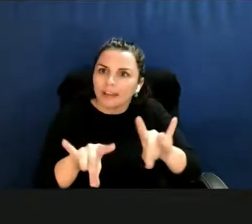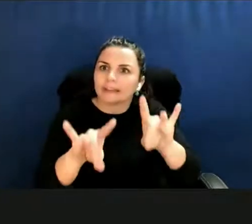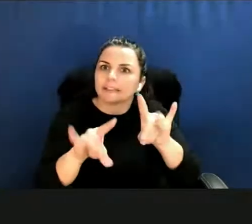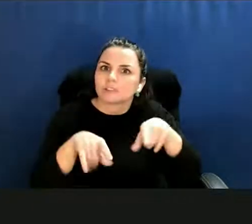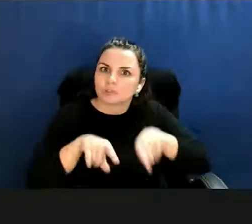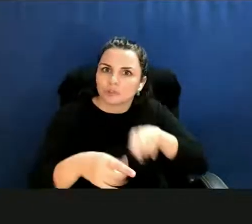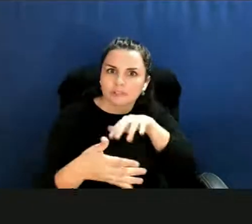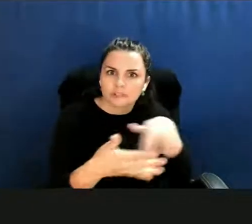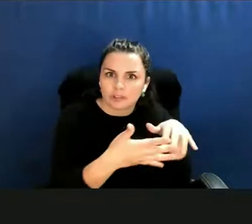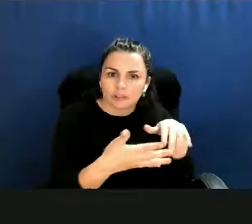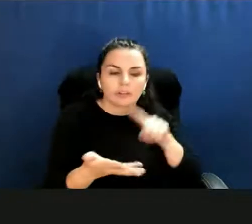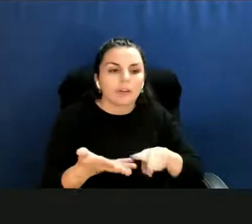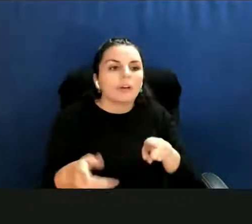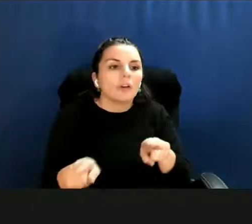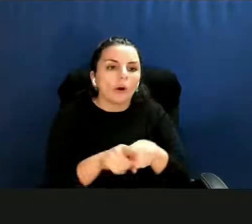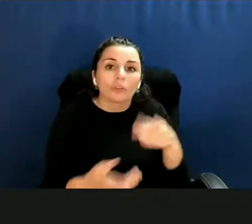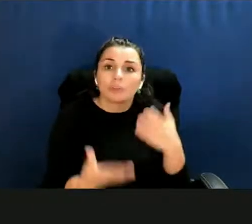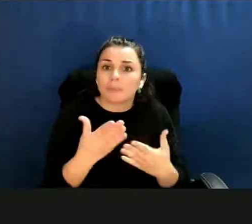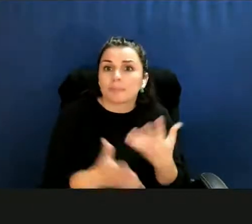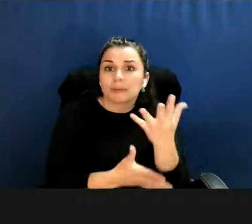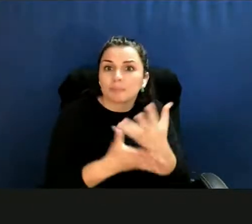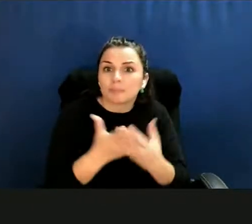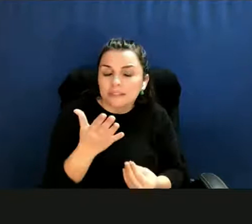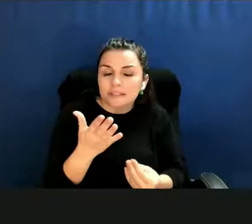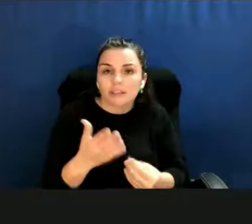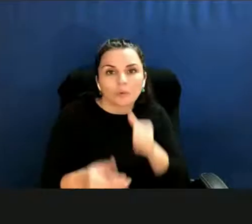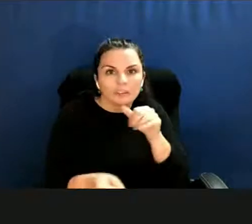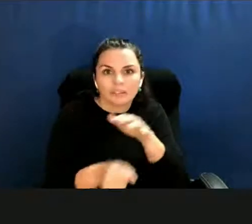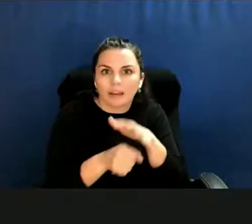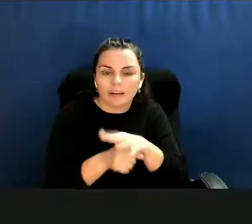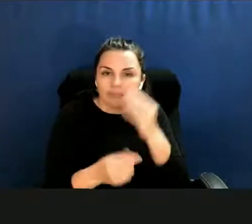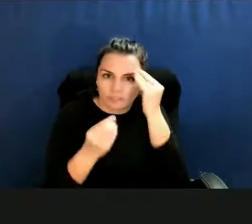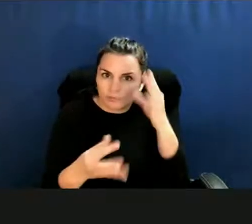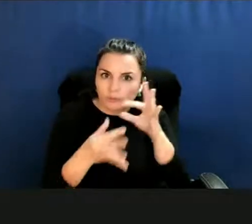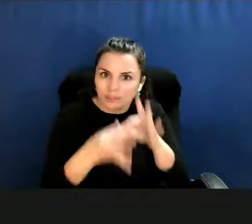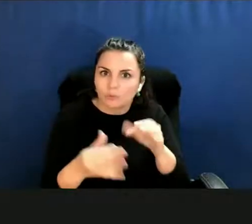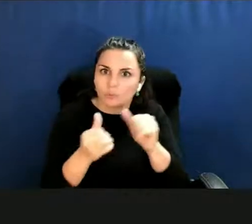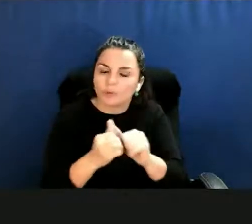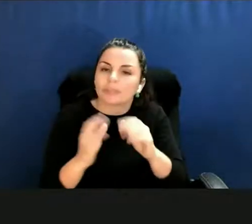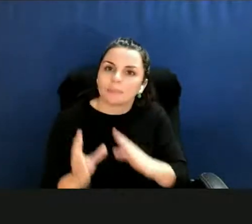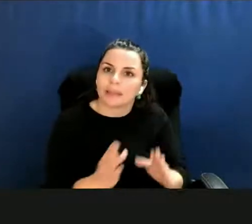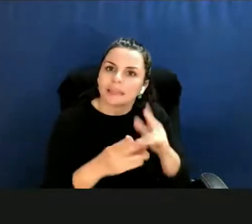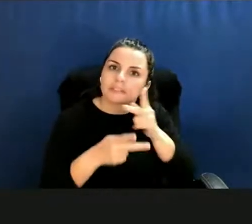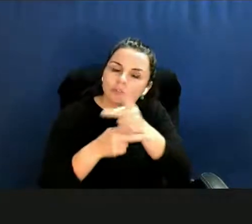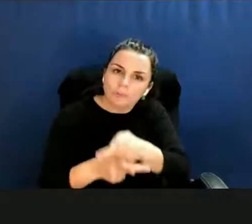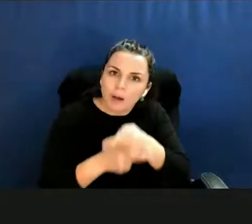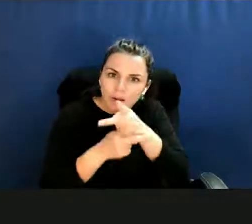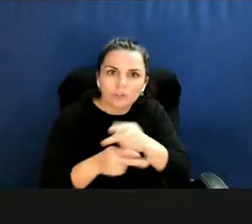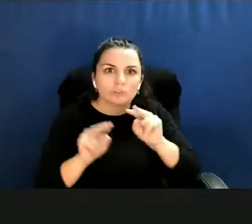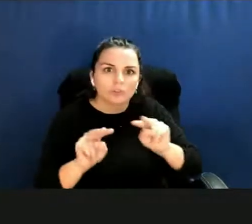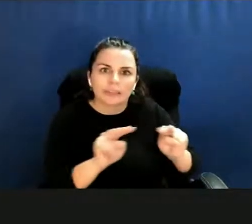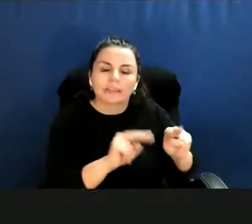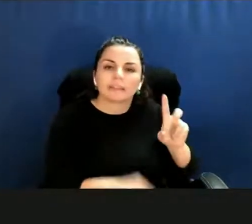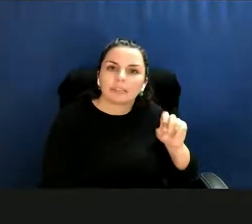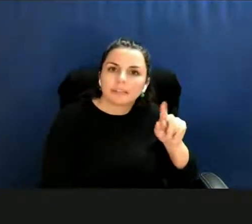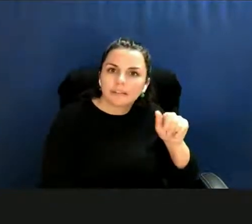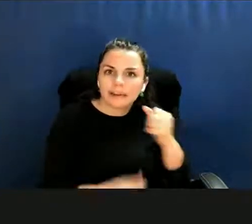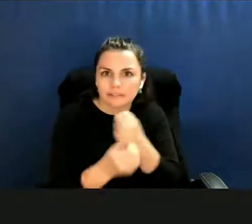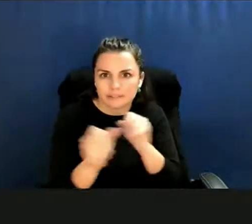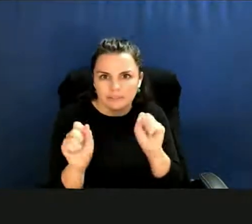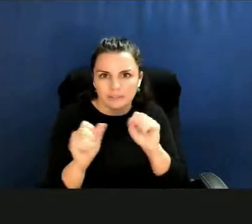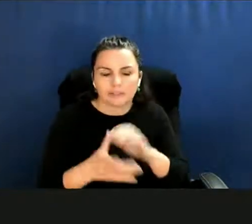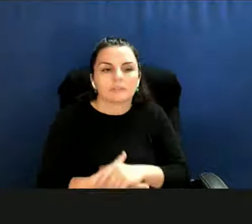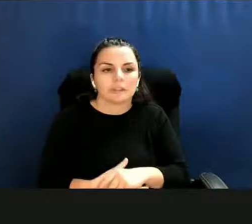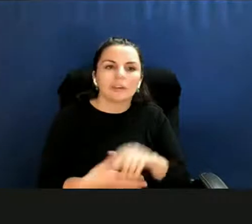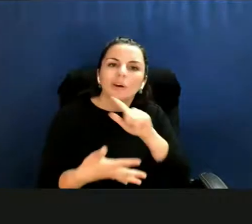be missing or inadequate data and safety monitoring plans. So these are some of the things